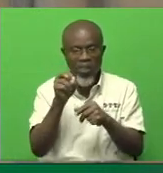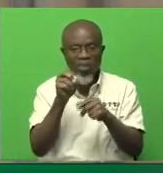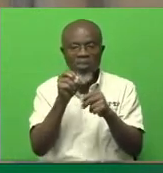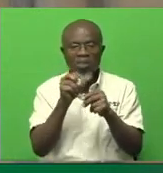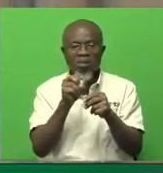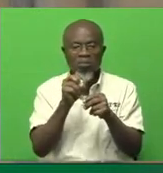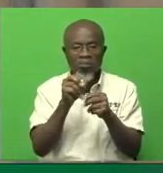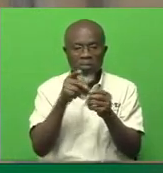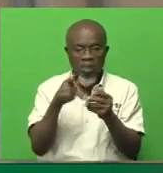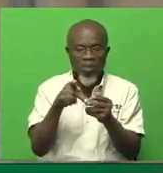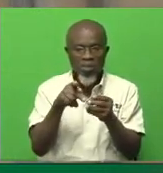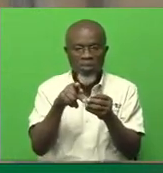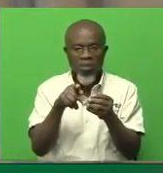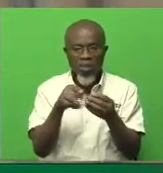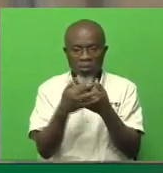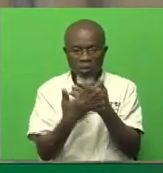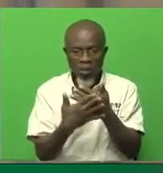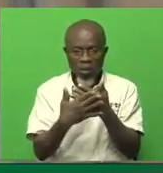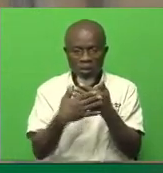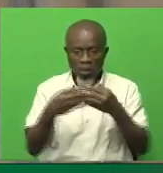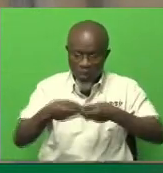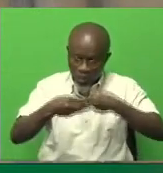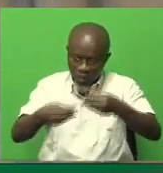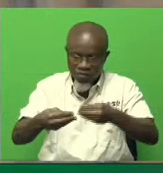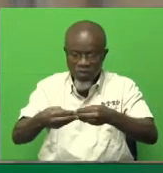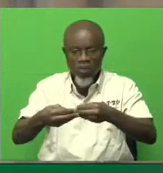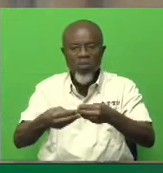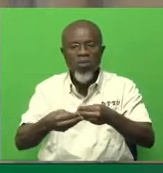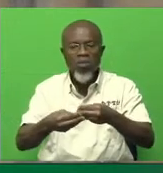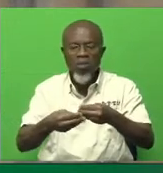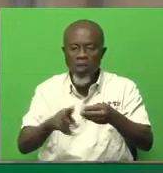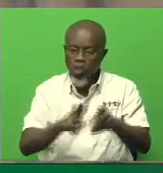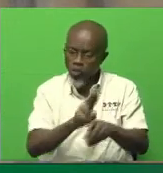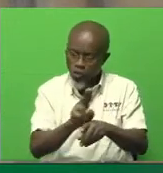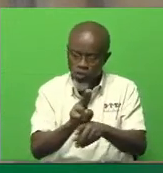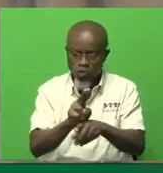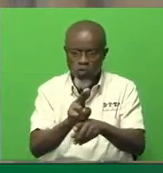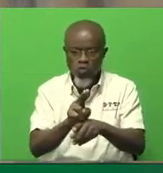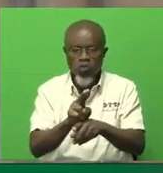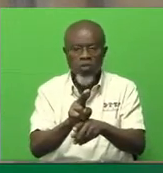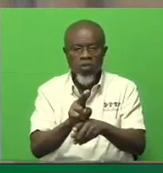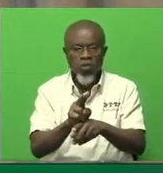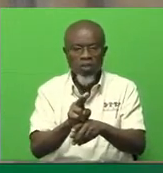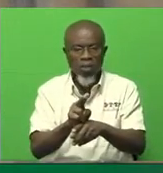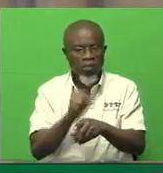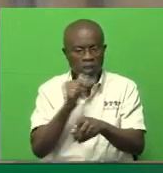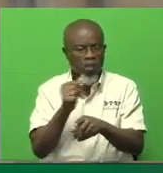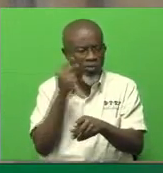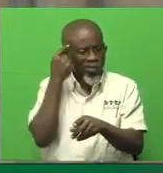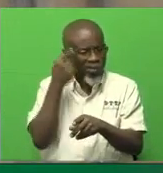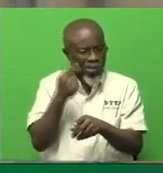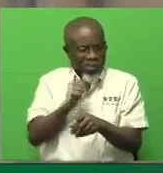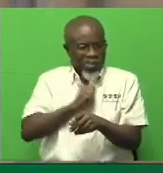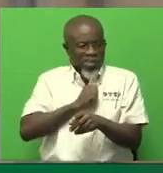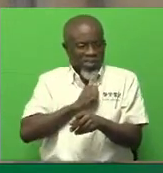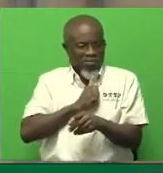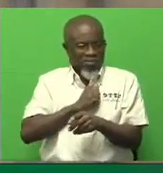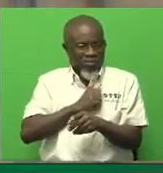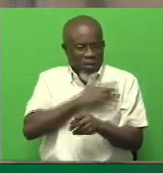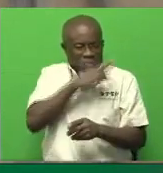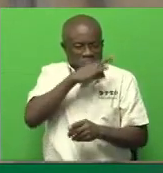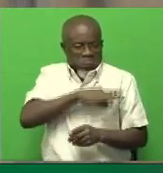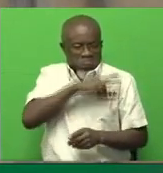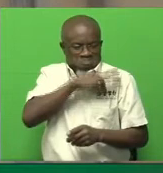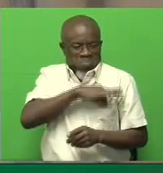the general population that is what I am doing I am no longer considering myself a beneficiary